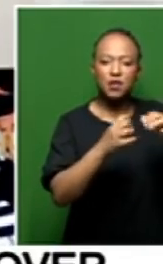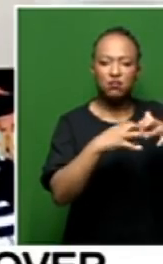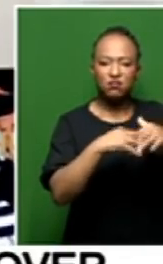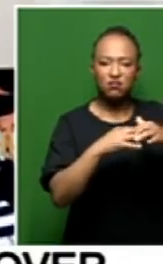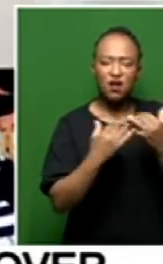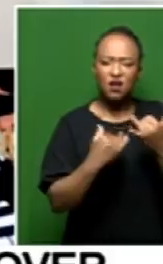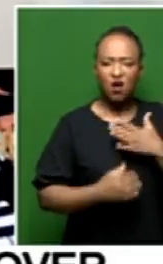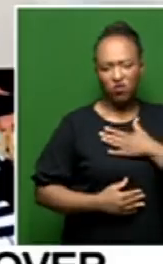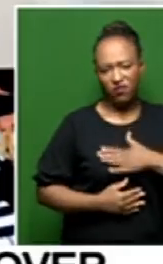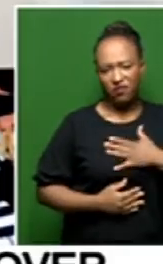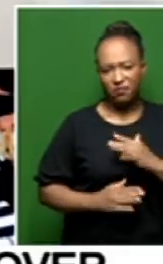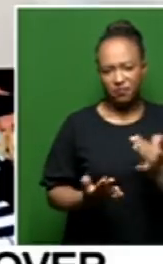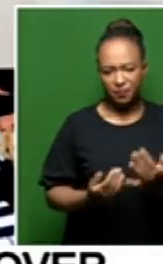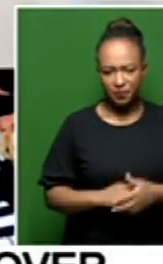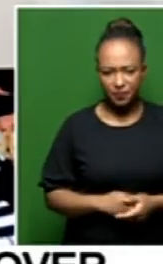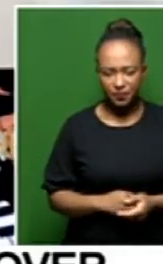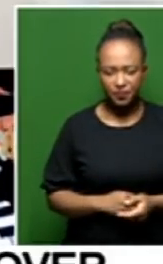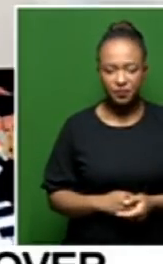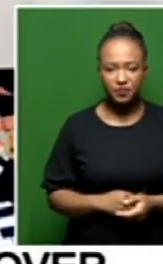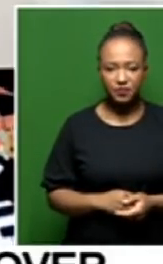your sentiments at this stage?